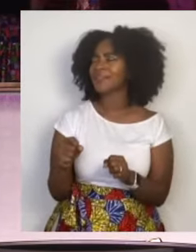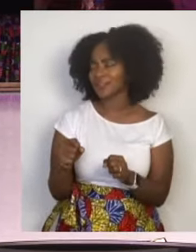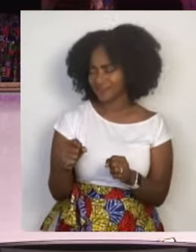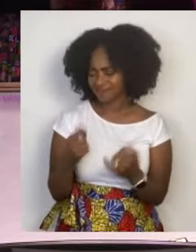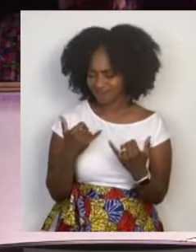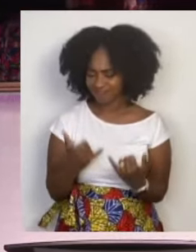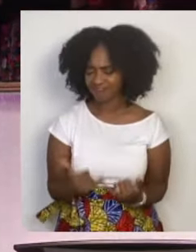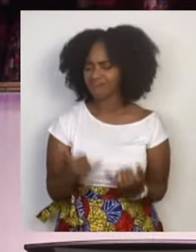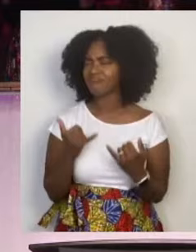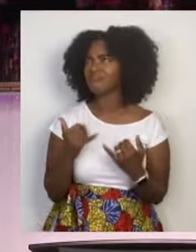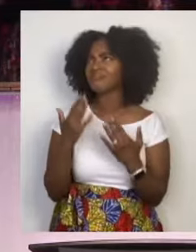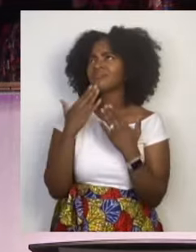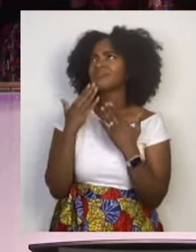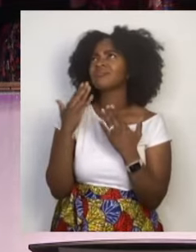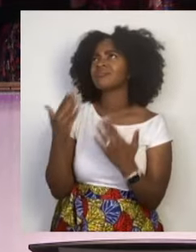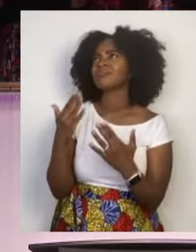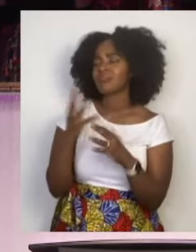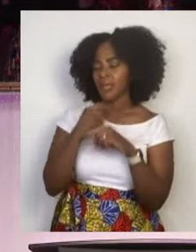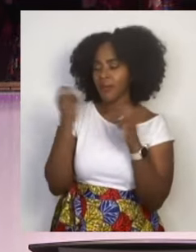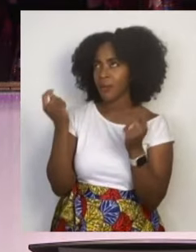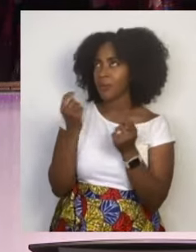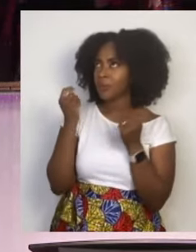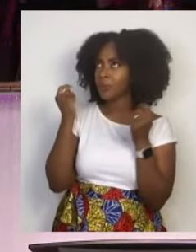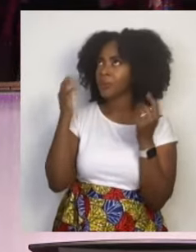Thank you, Jesus. I anoint each one.